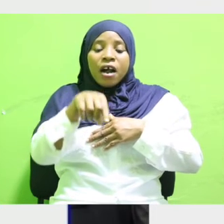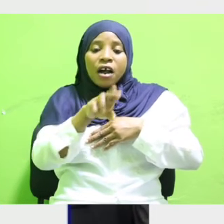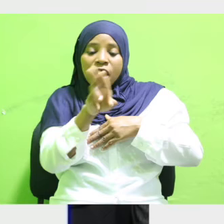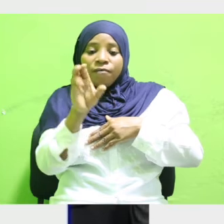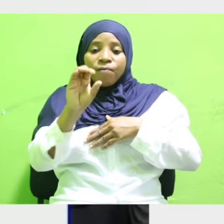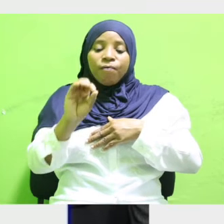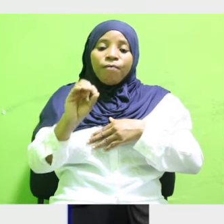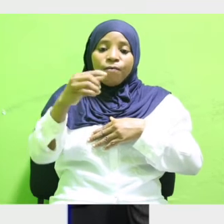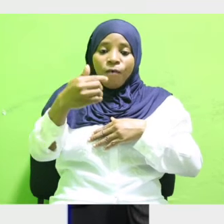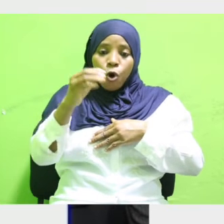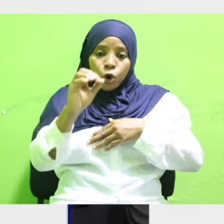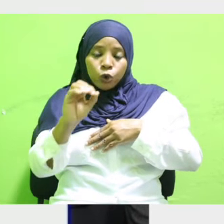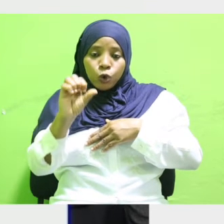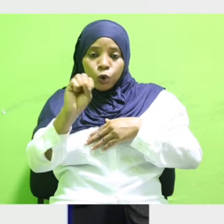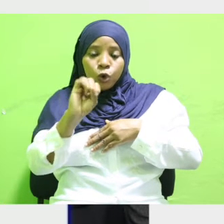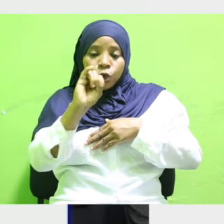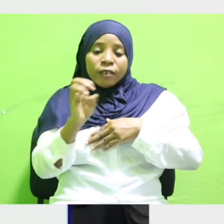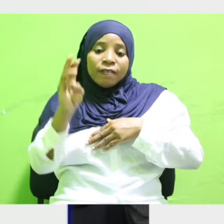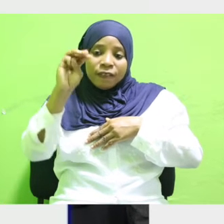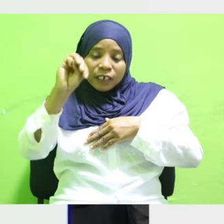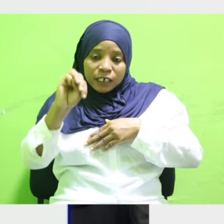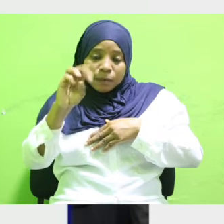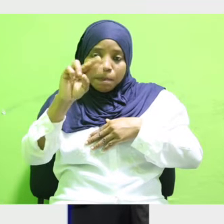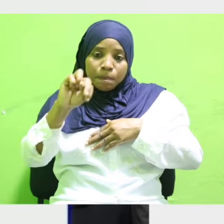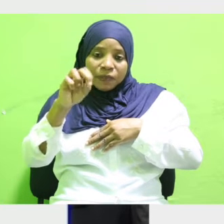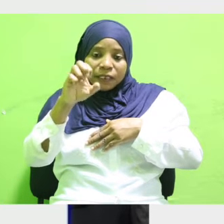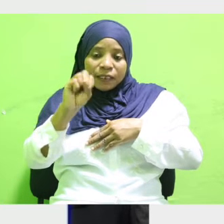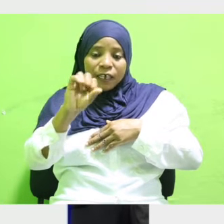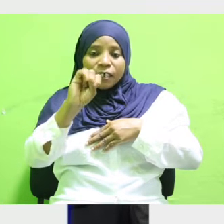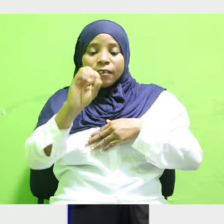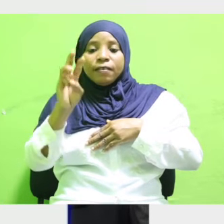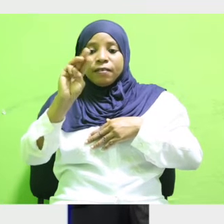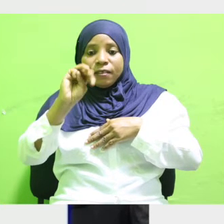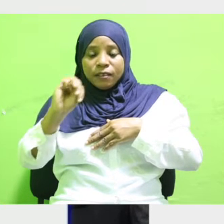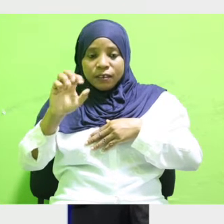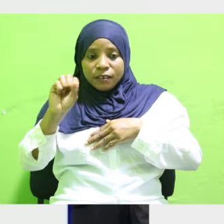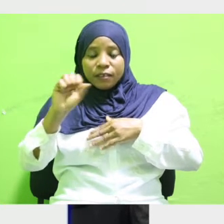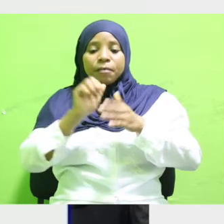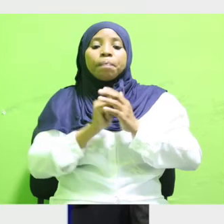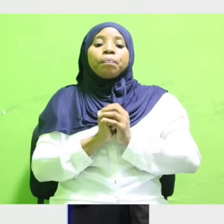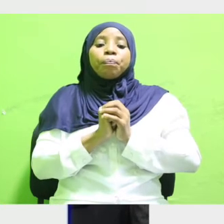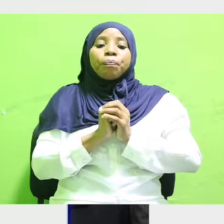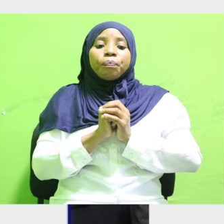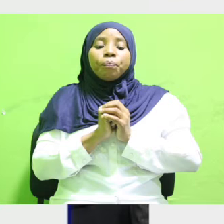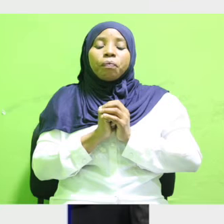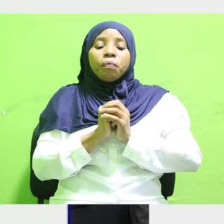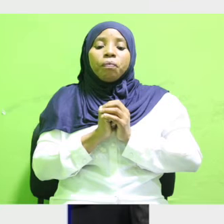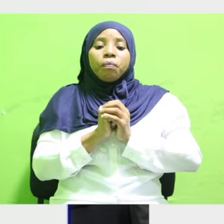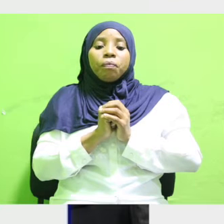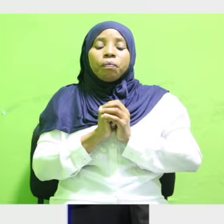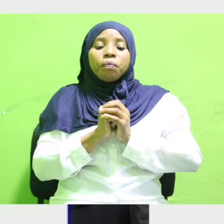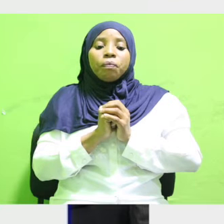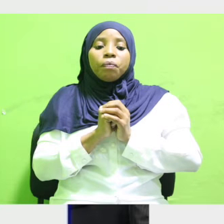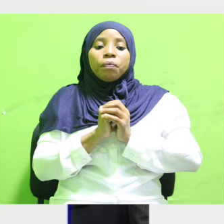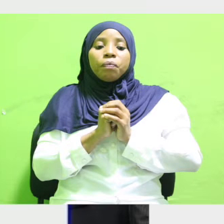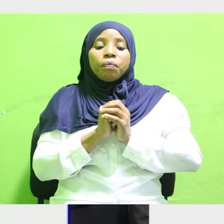So some plants or all plants need enough light for photosynthesis to occur. That's